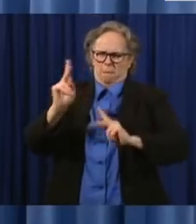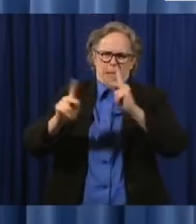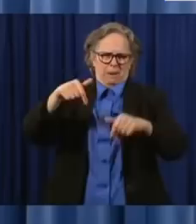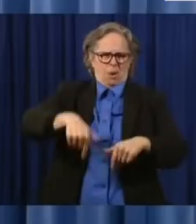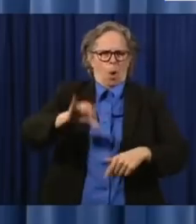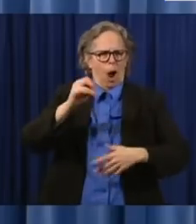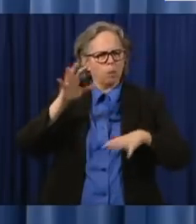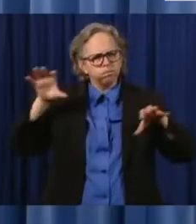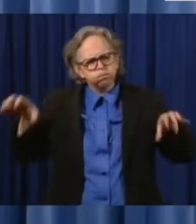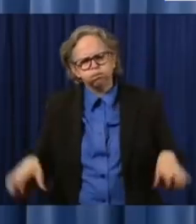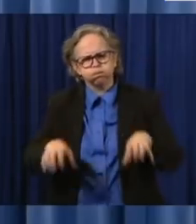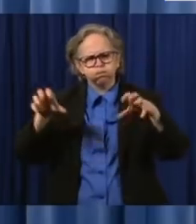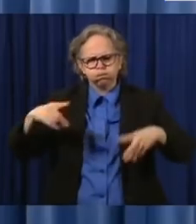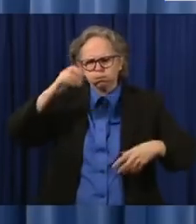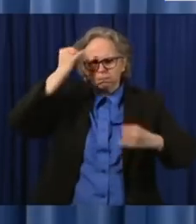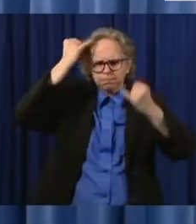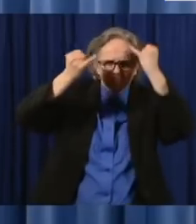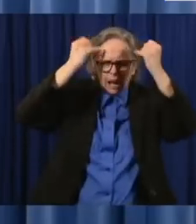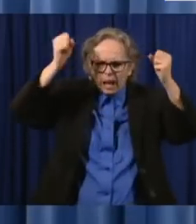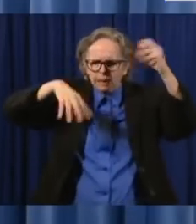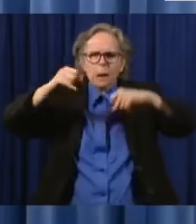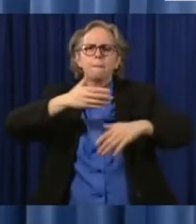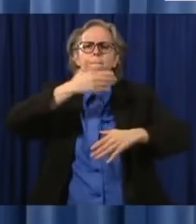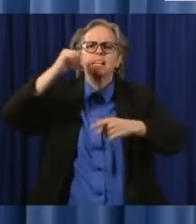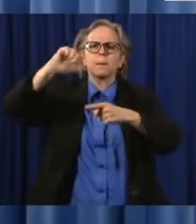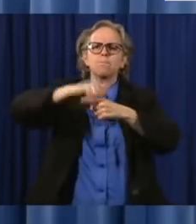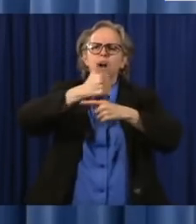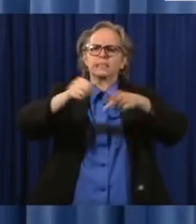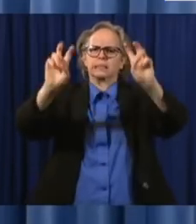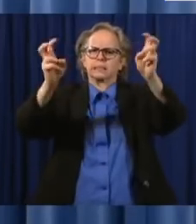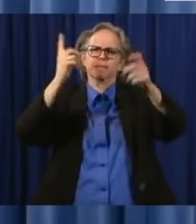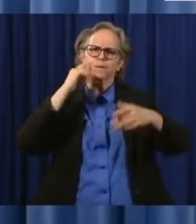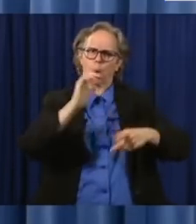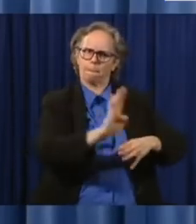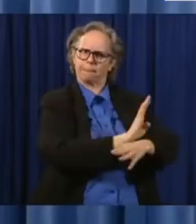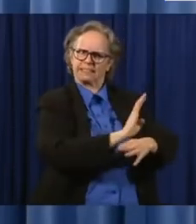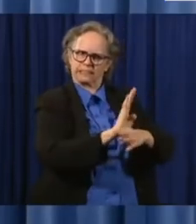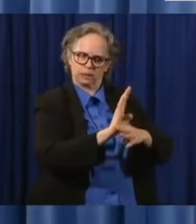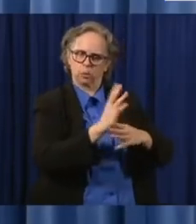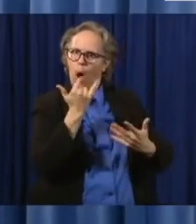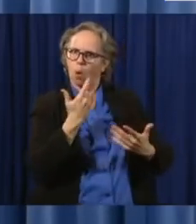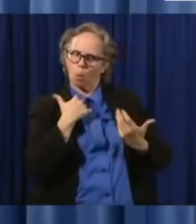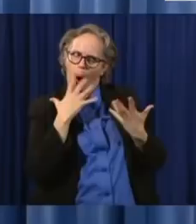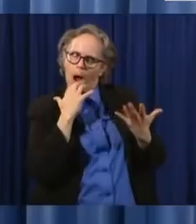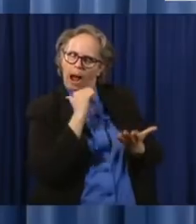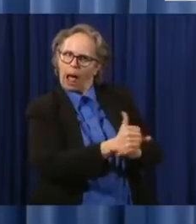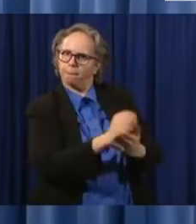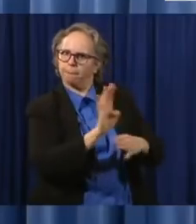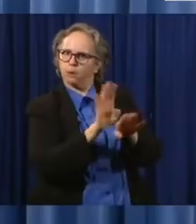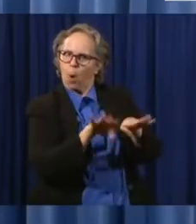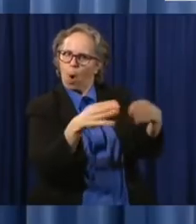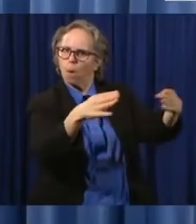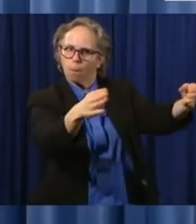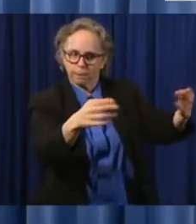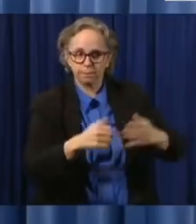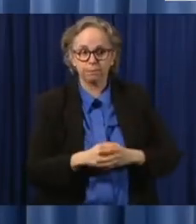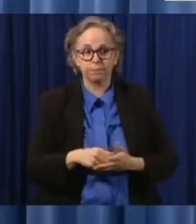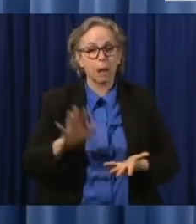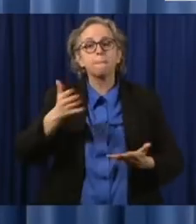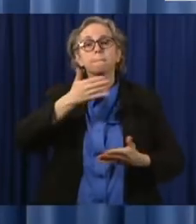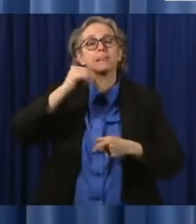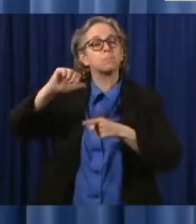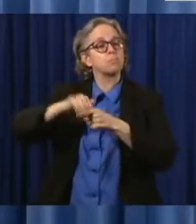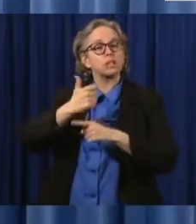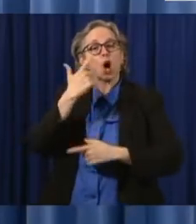business as they reopen. Those best practices that have been worked out